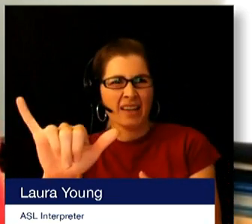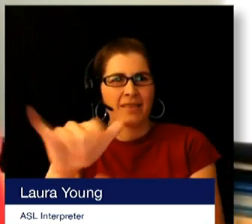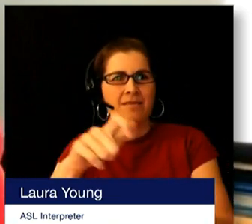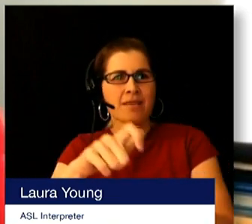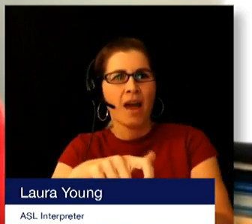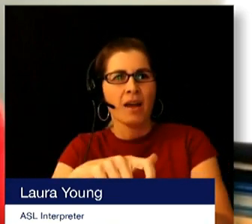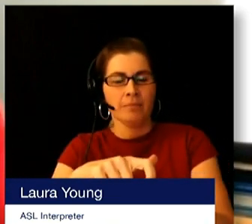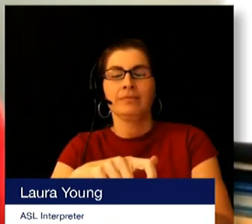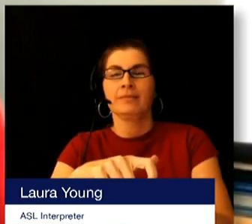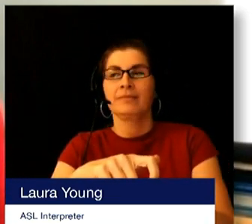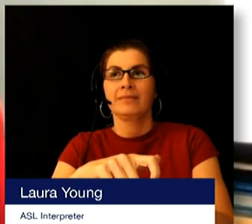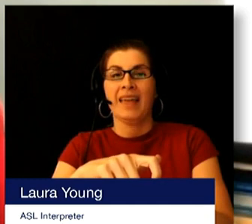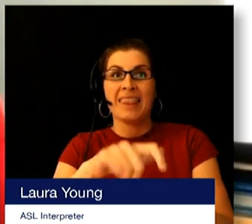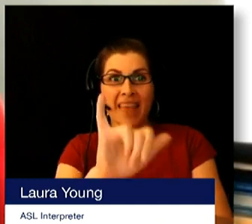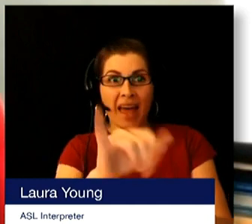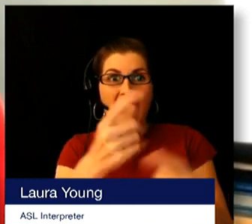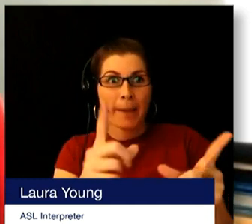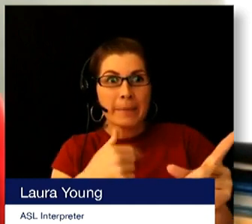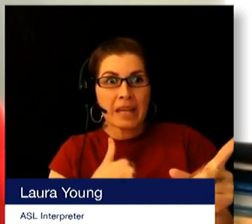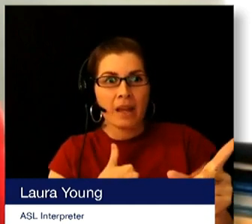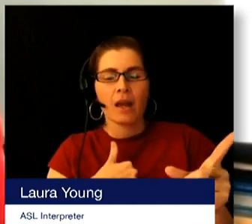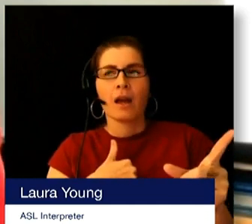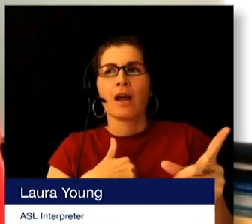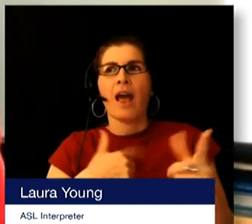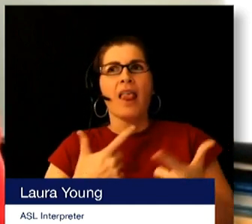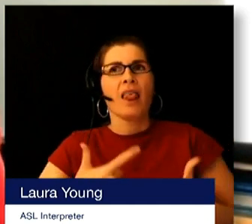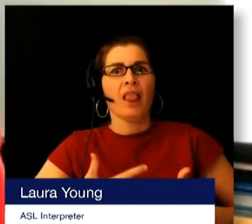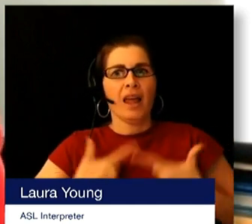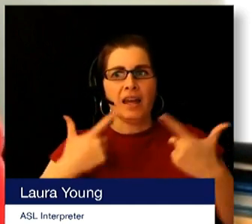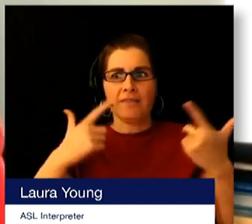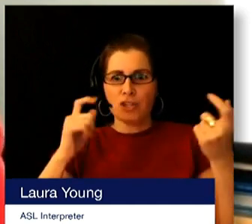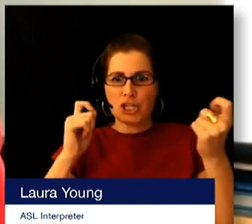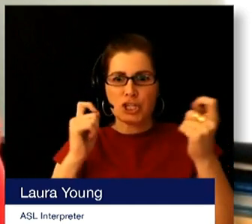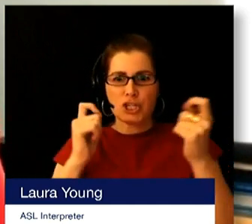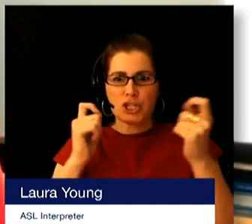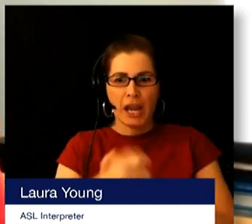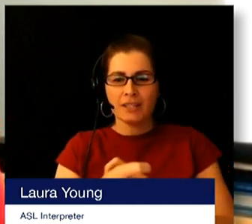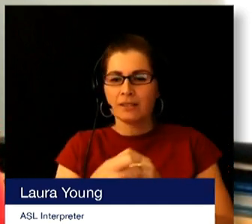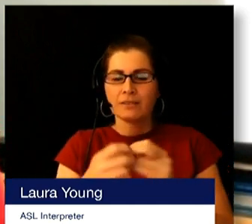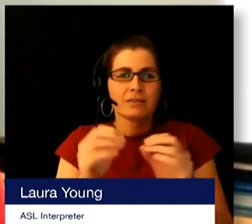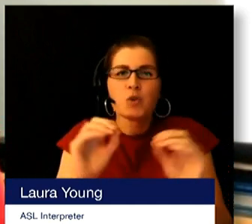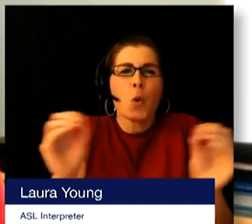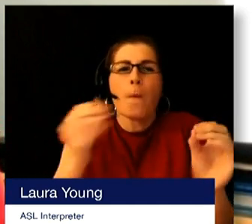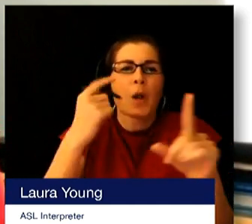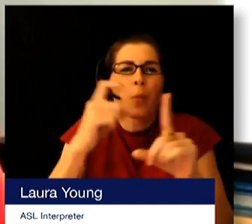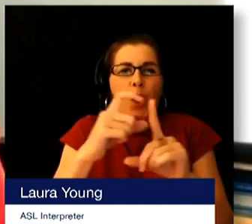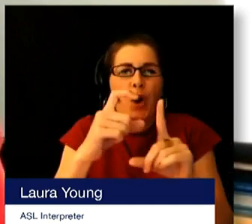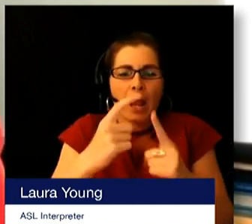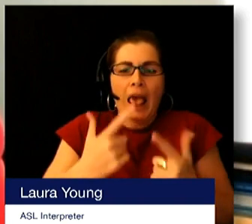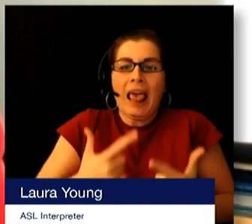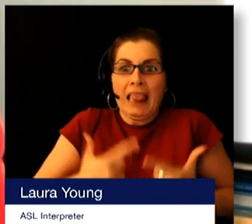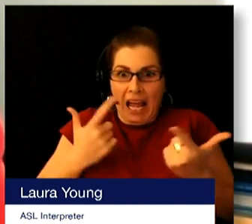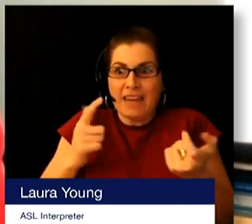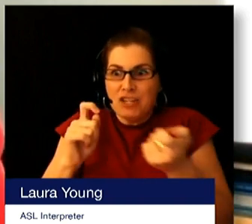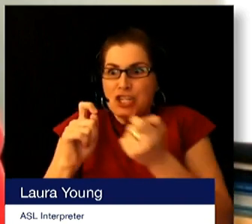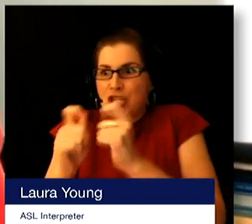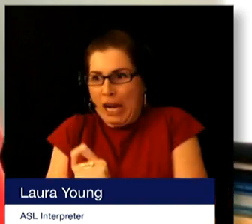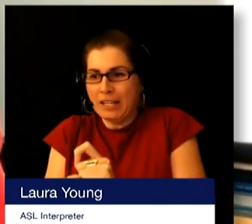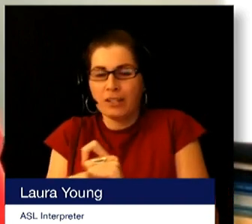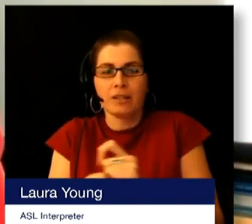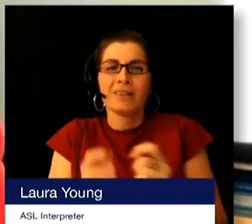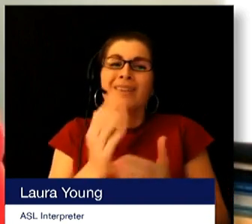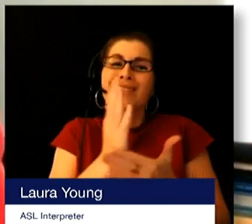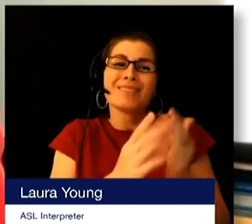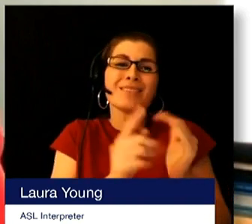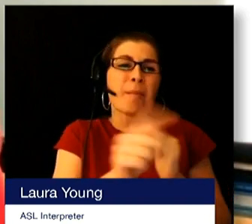it was life-changing. There's no better word. It was just life-changing. And for those who are still sitting in prison, like,